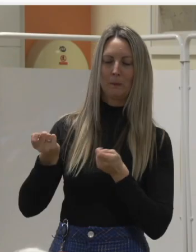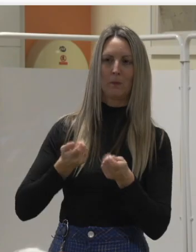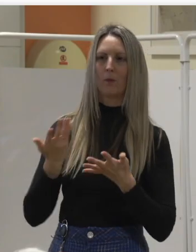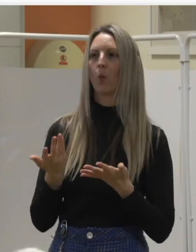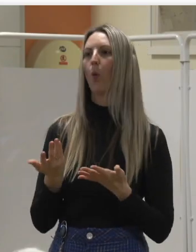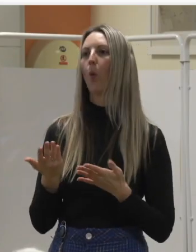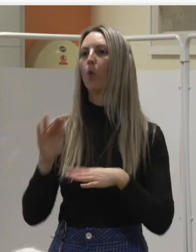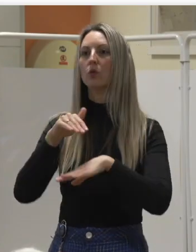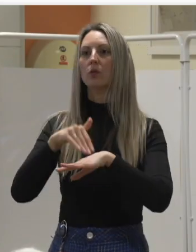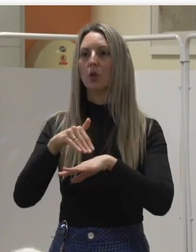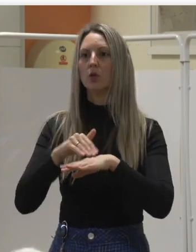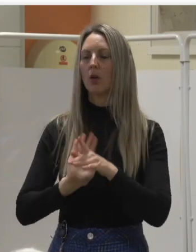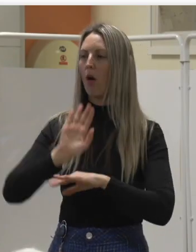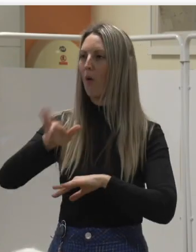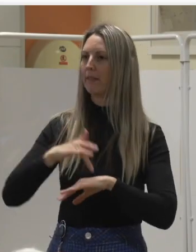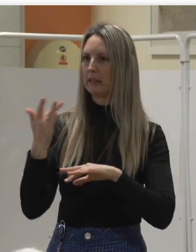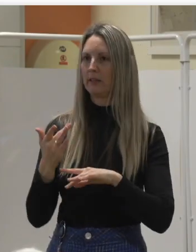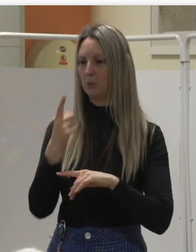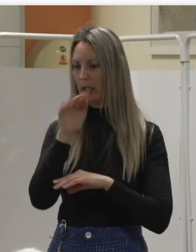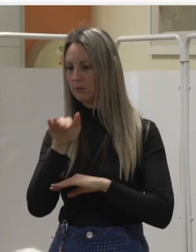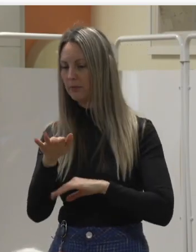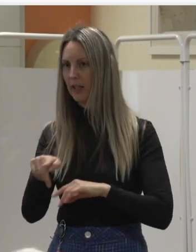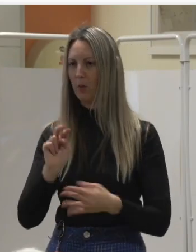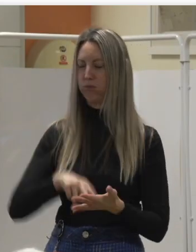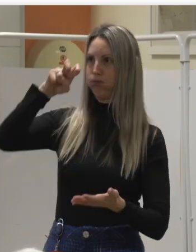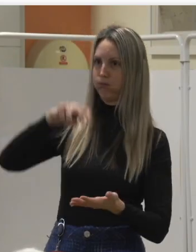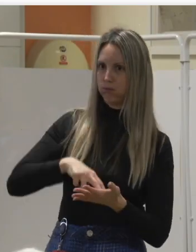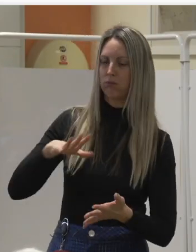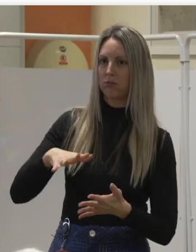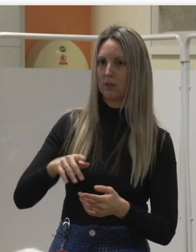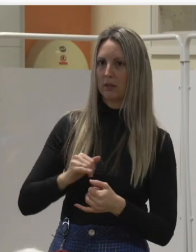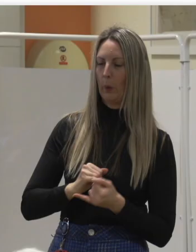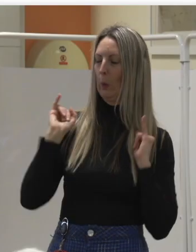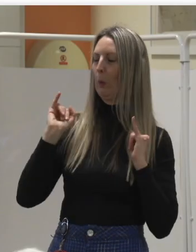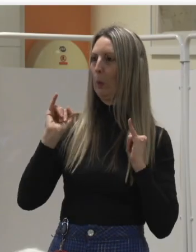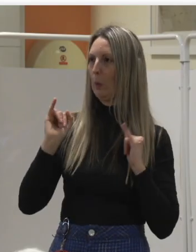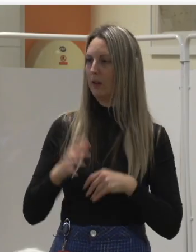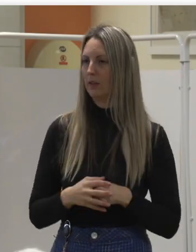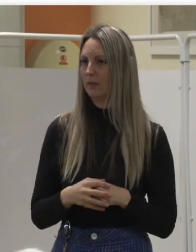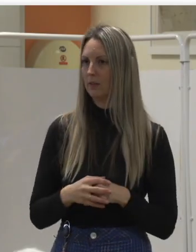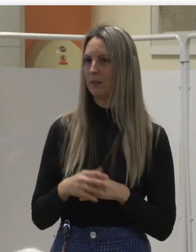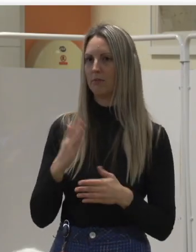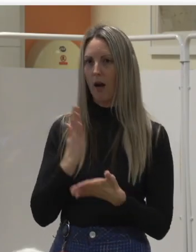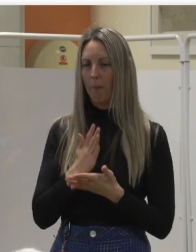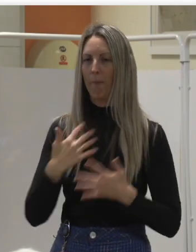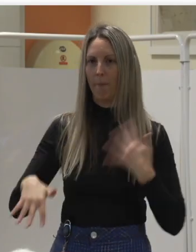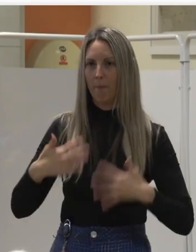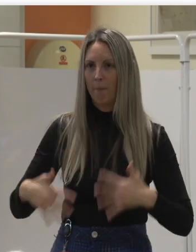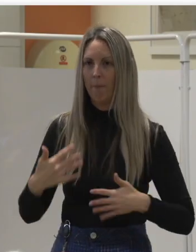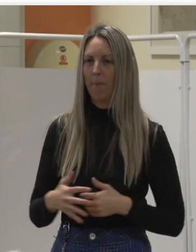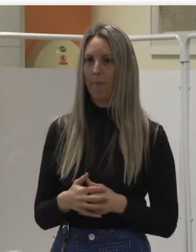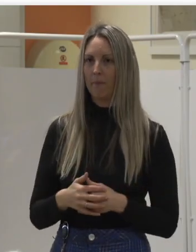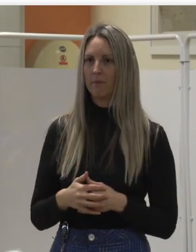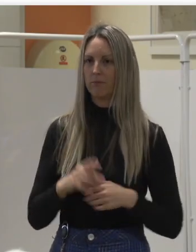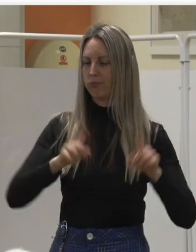when we examine, when we touch, somebody jumps out of the bed or the chair as if something is very painful. So variety